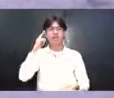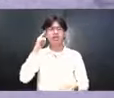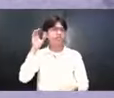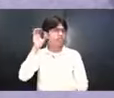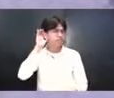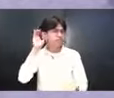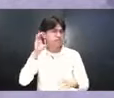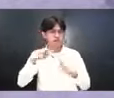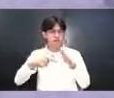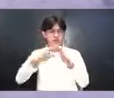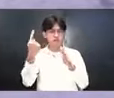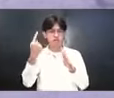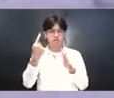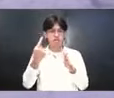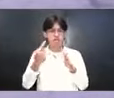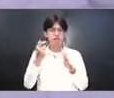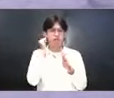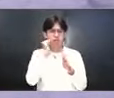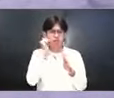just obey once.